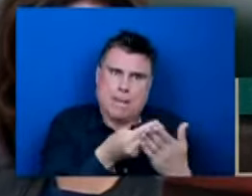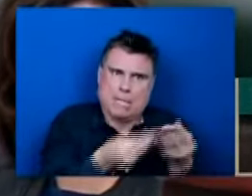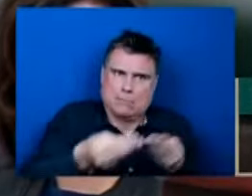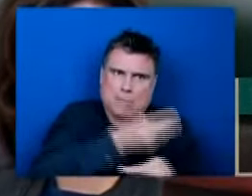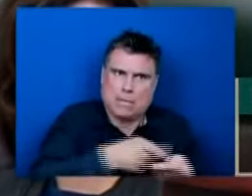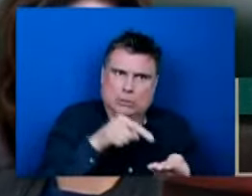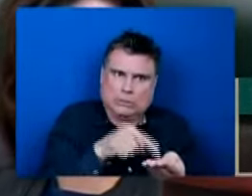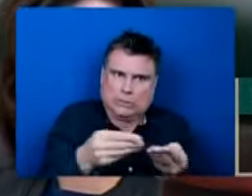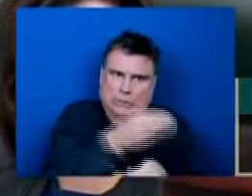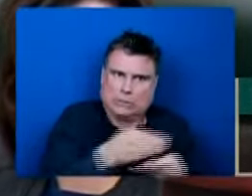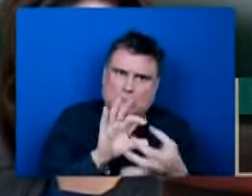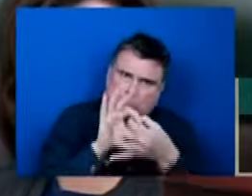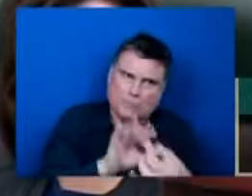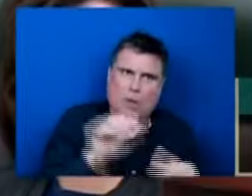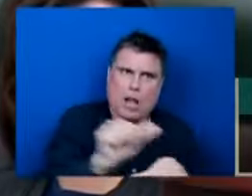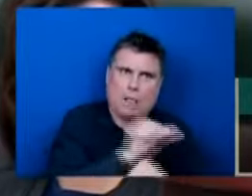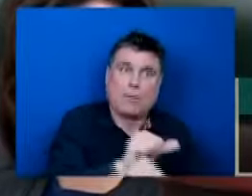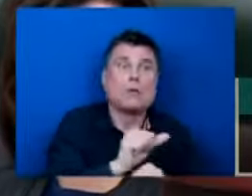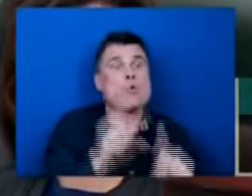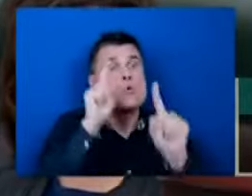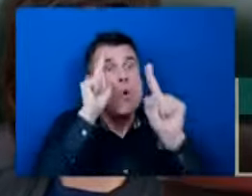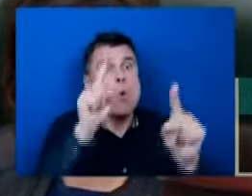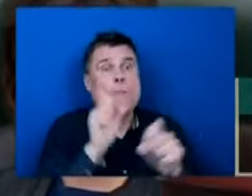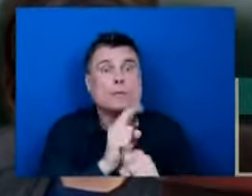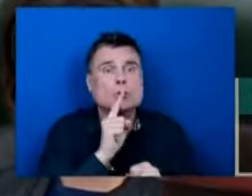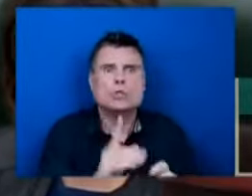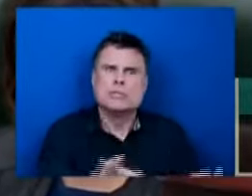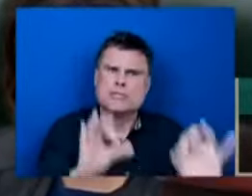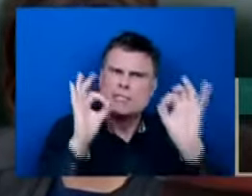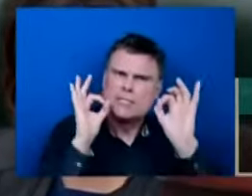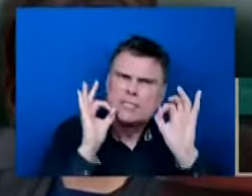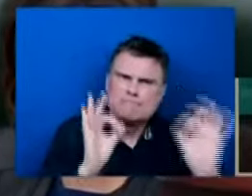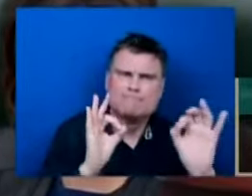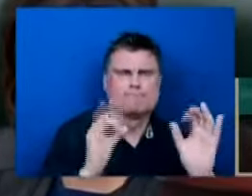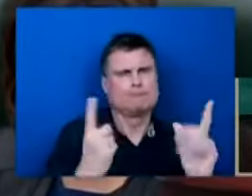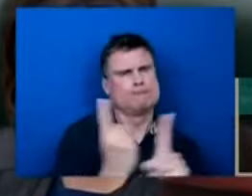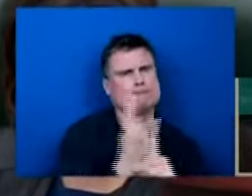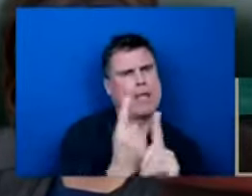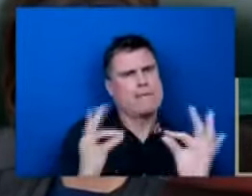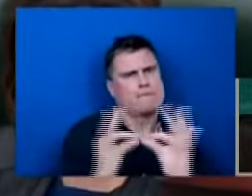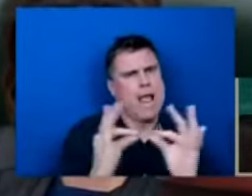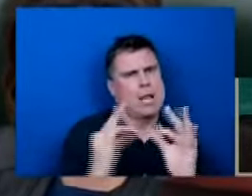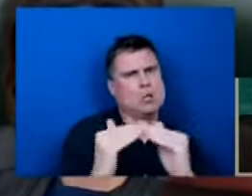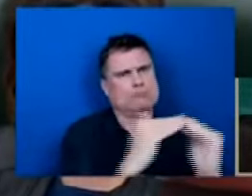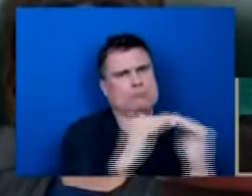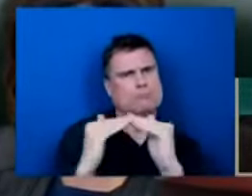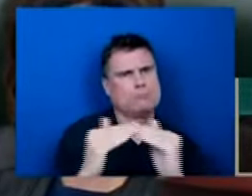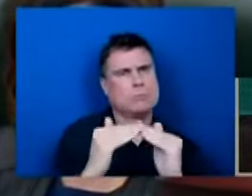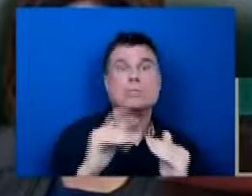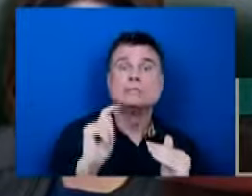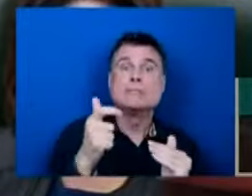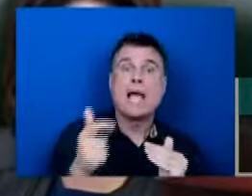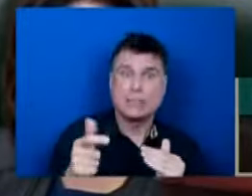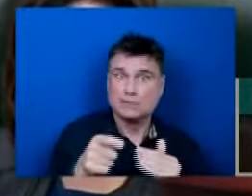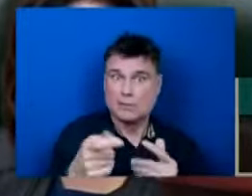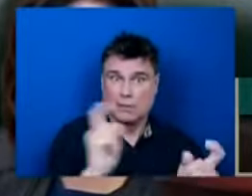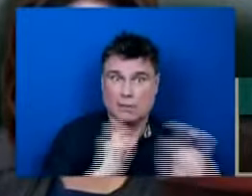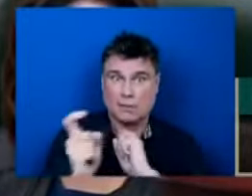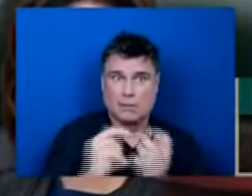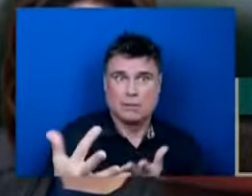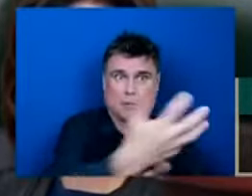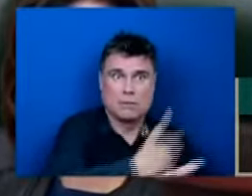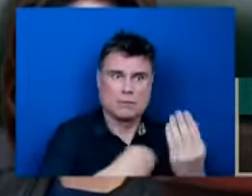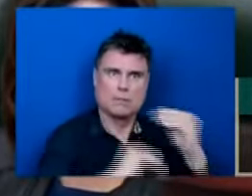dollars has been honored. And in Budget 2022, I'm pleased to report that we have arrived. As a province, we have done the